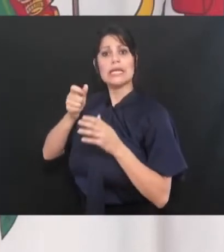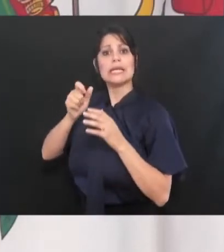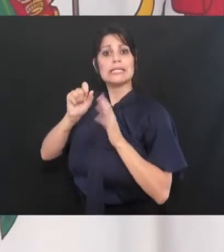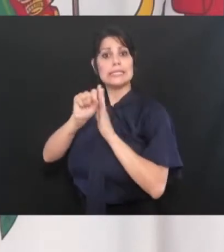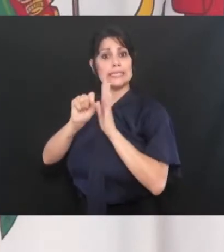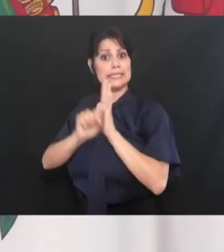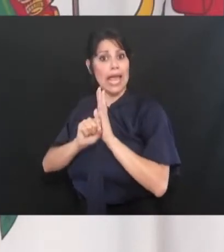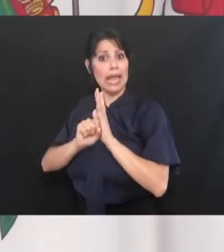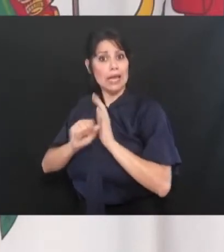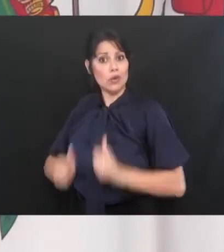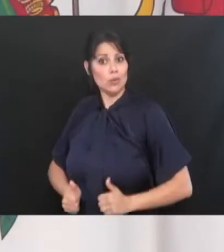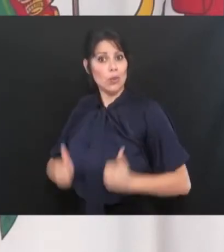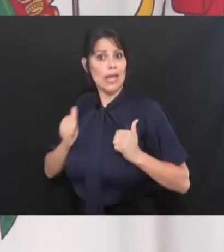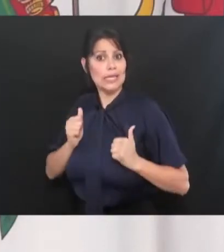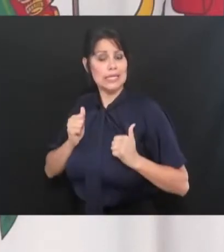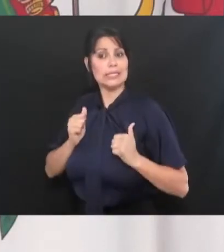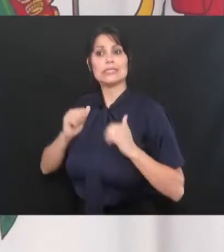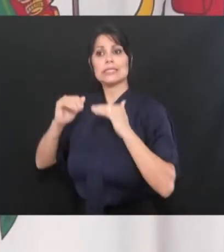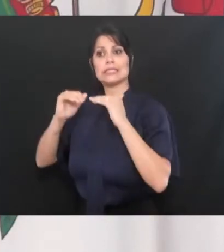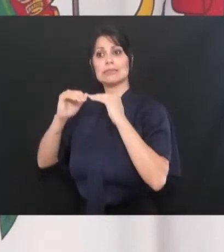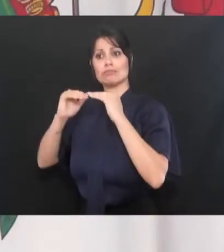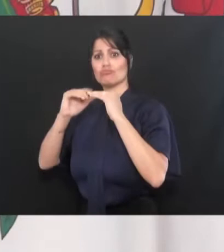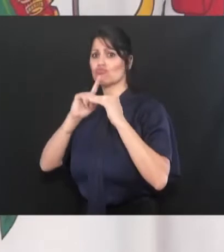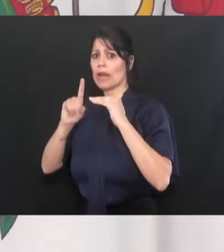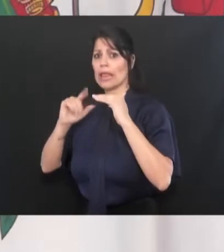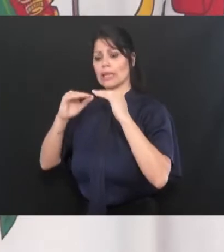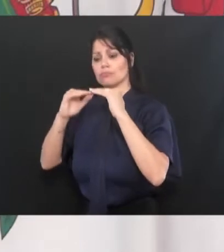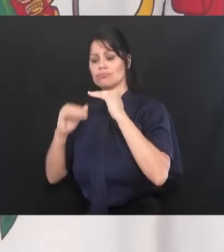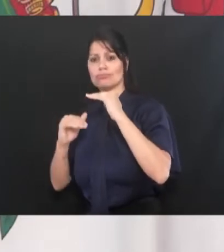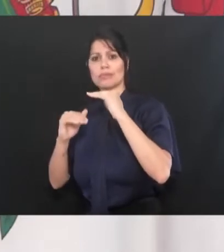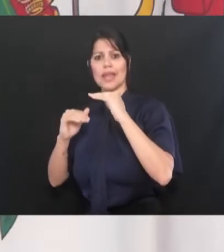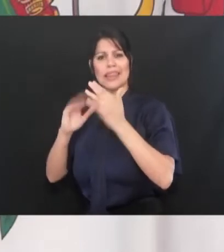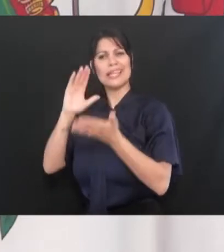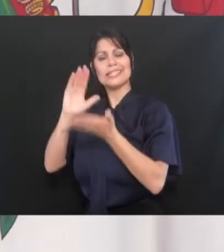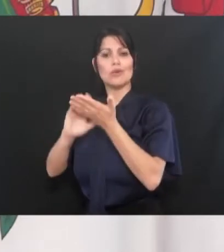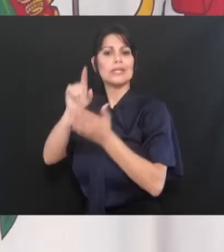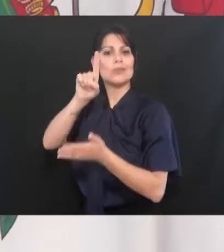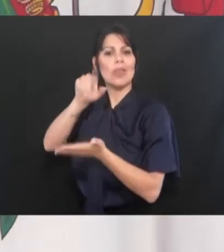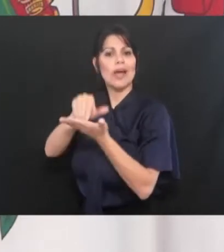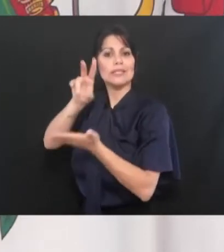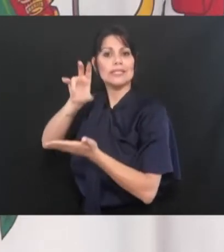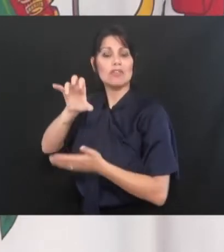by 1,700, and to a total of